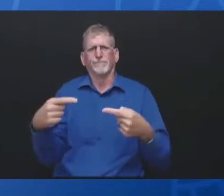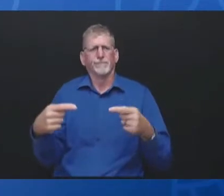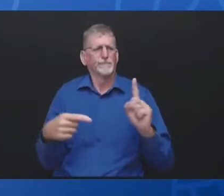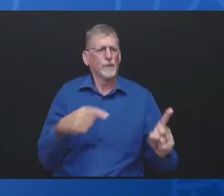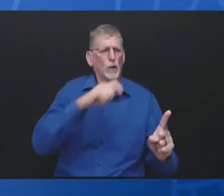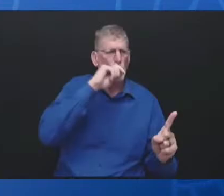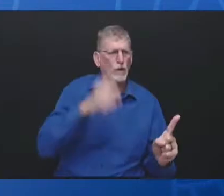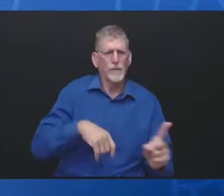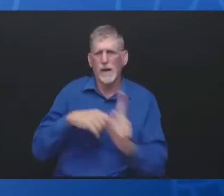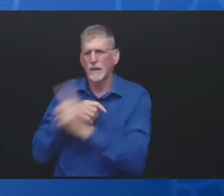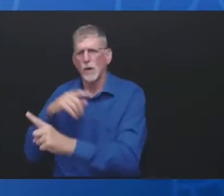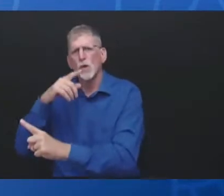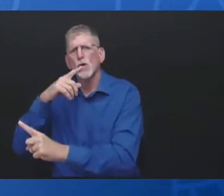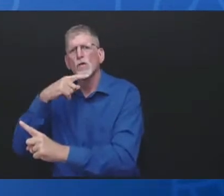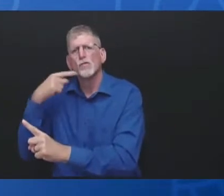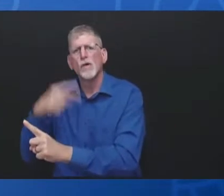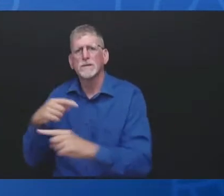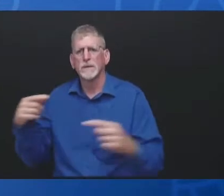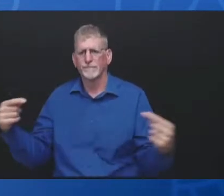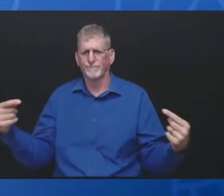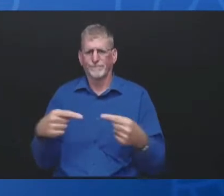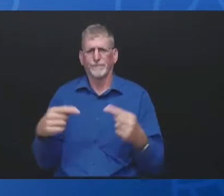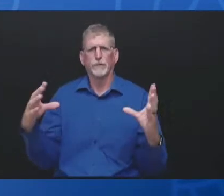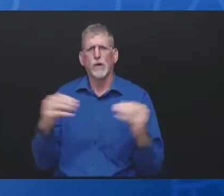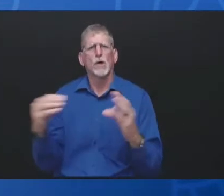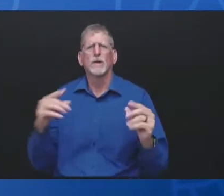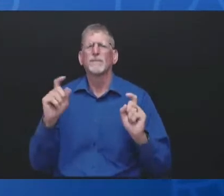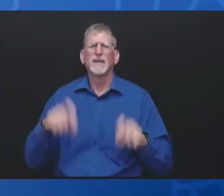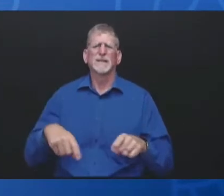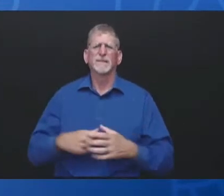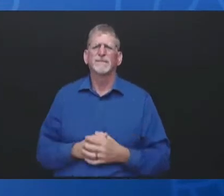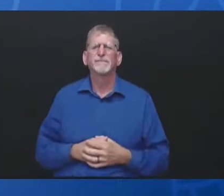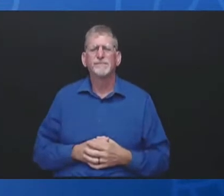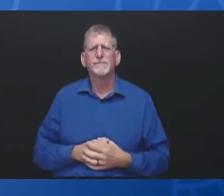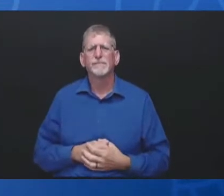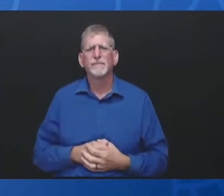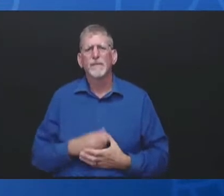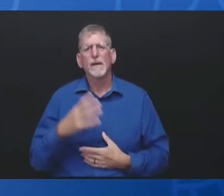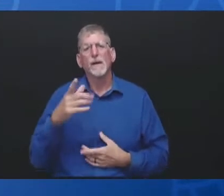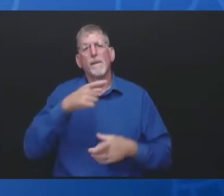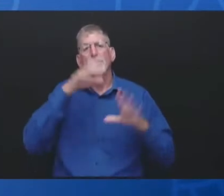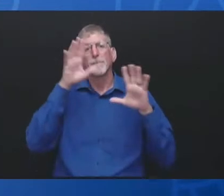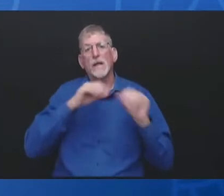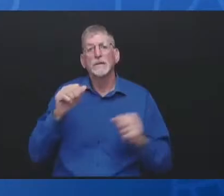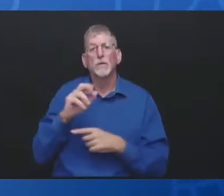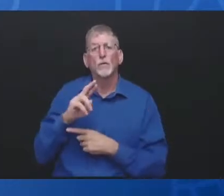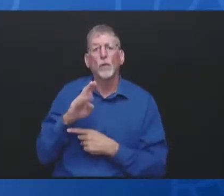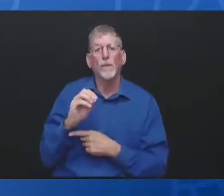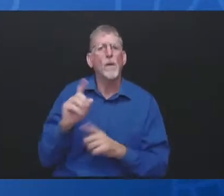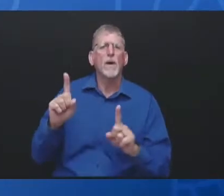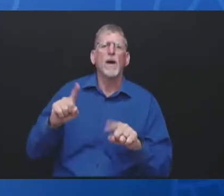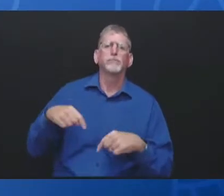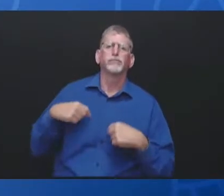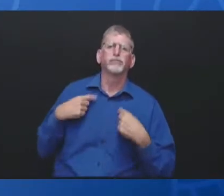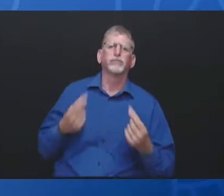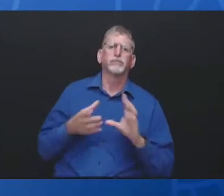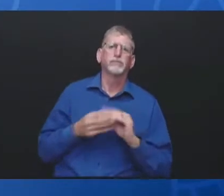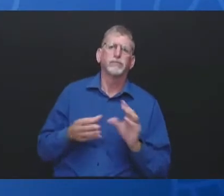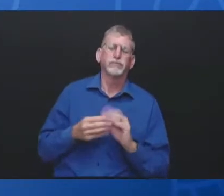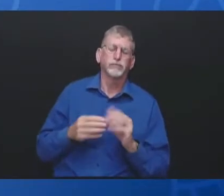Ukraine. And also President Rubio's comments now for weeks that unless there was